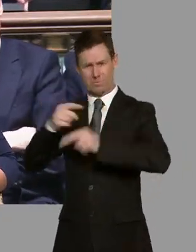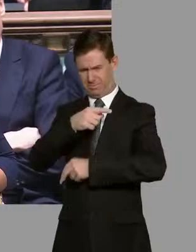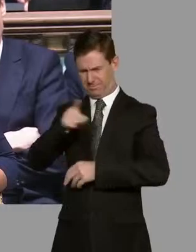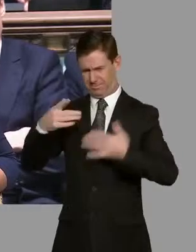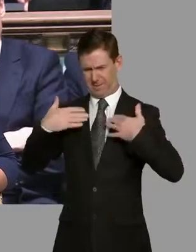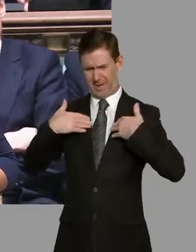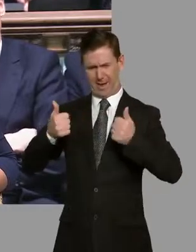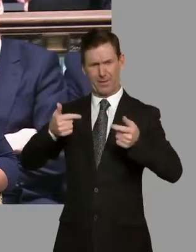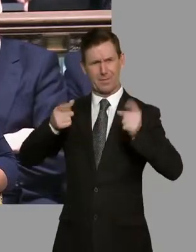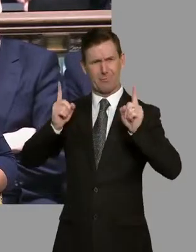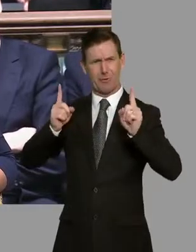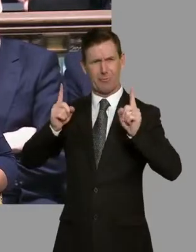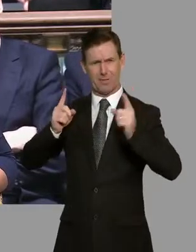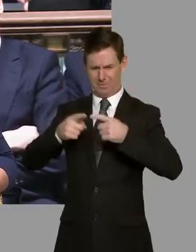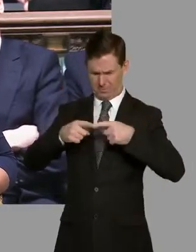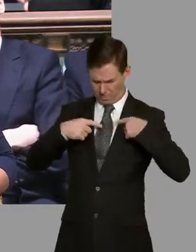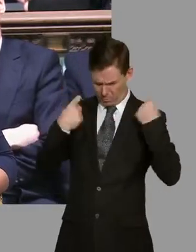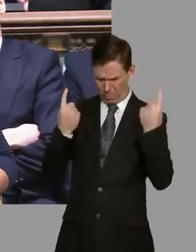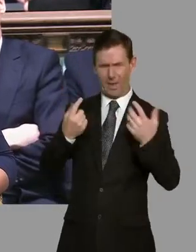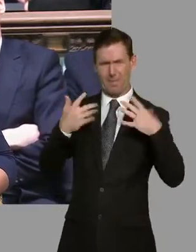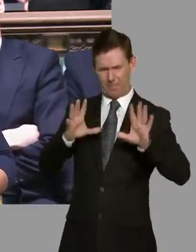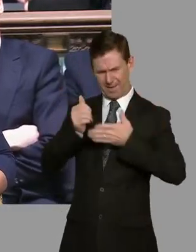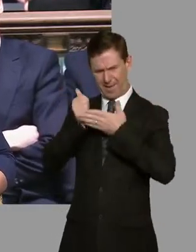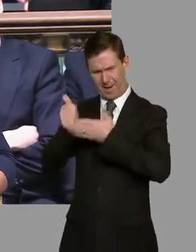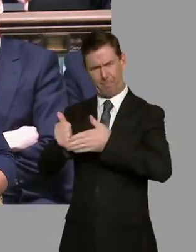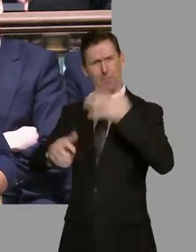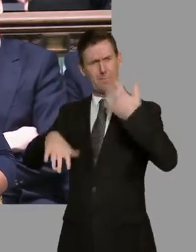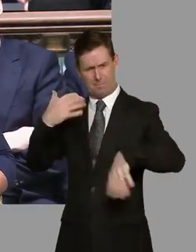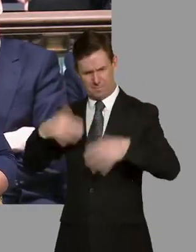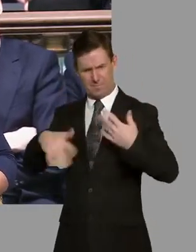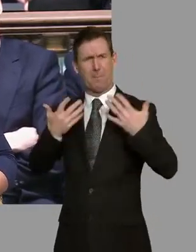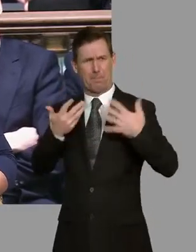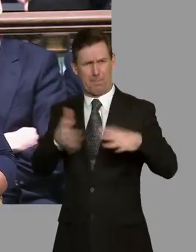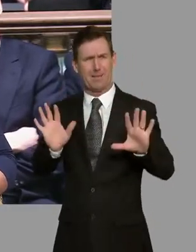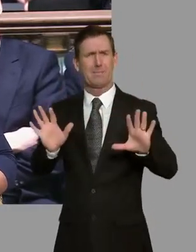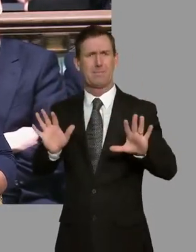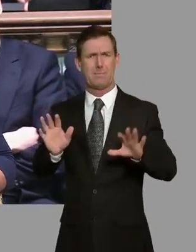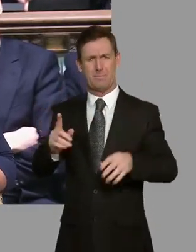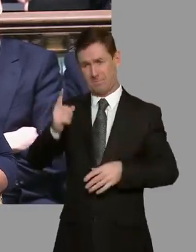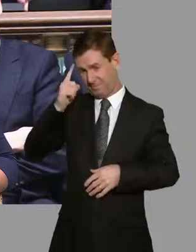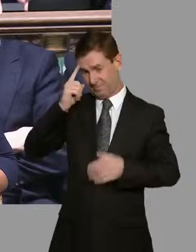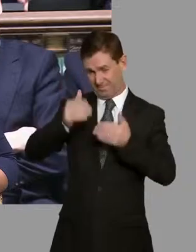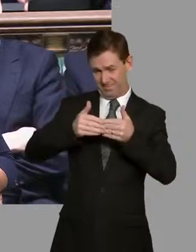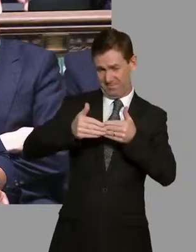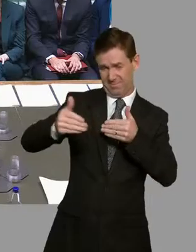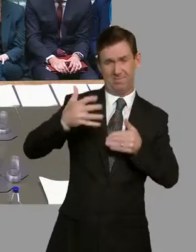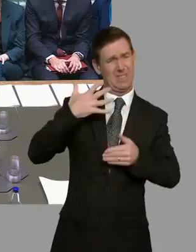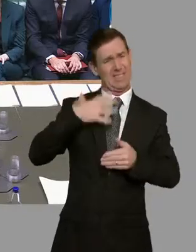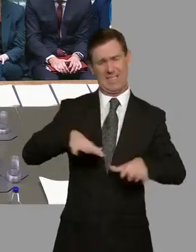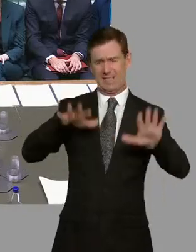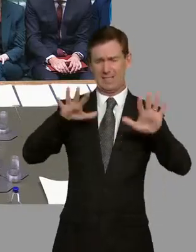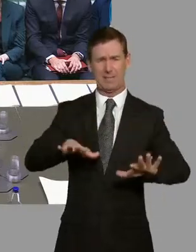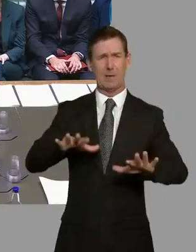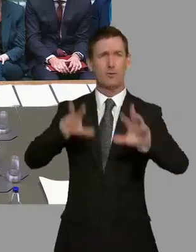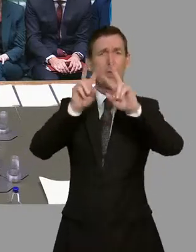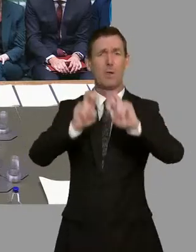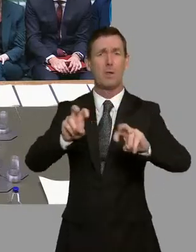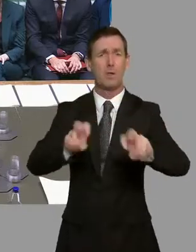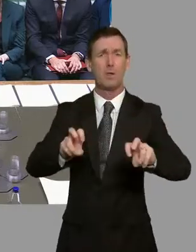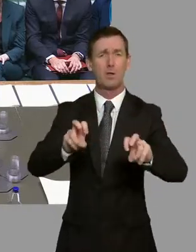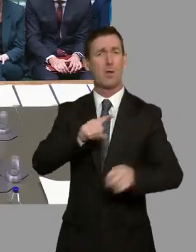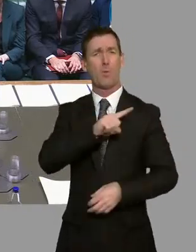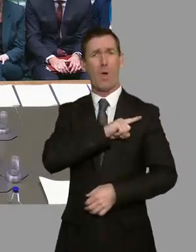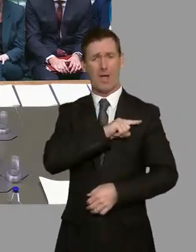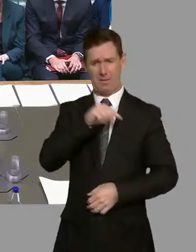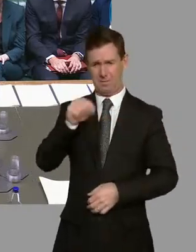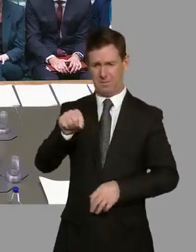reason why a national inquiry is important is because this issue is systemic. It has been involving